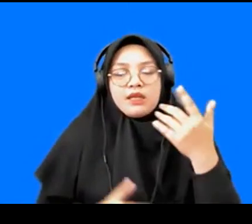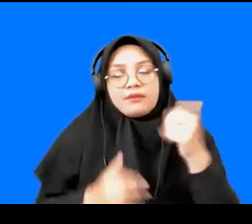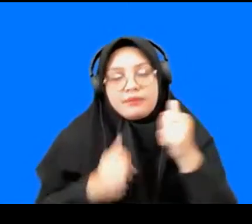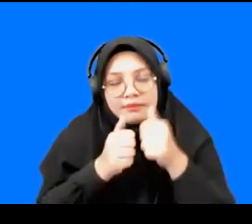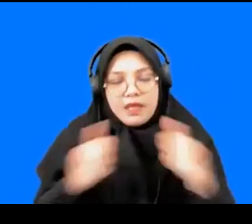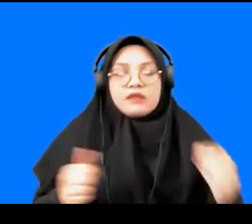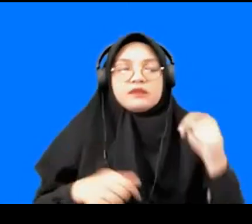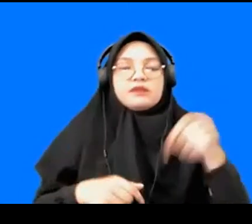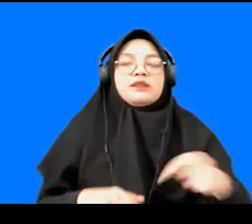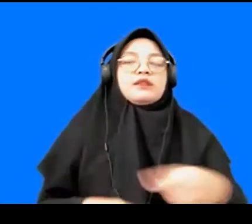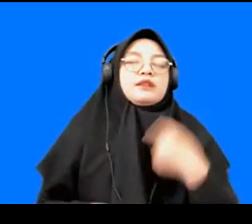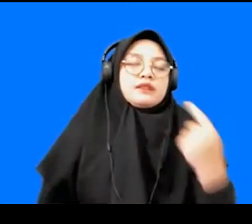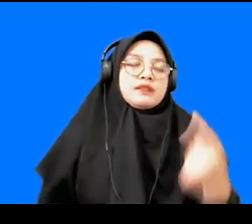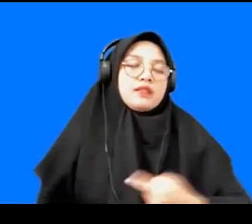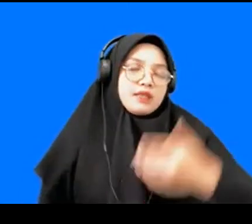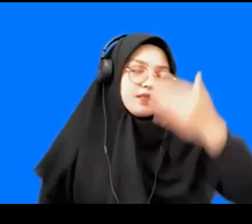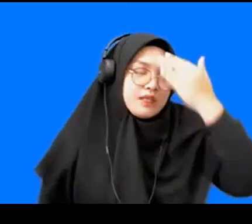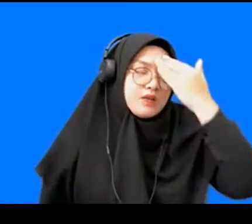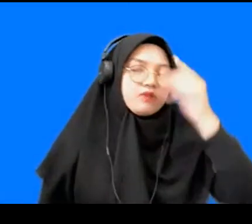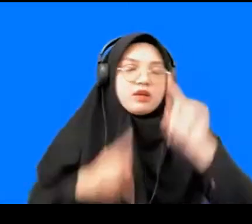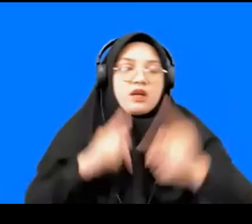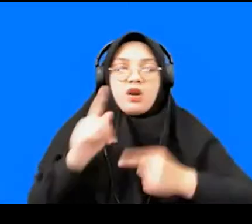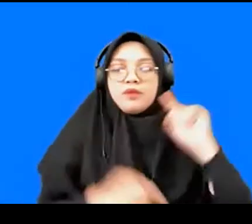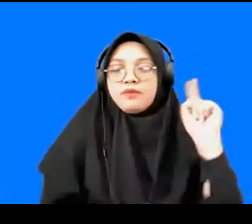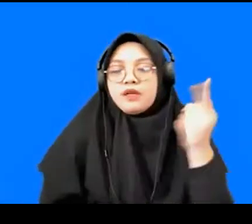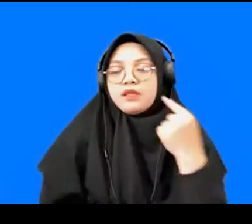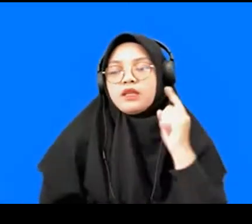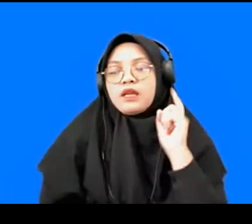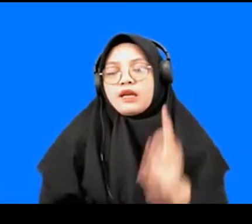consists of four principles, at least: transparency,